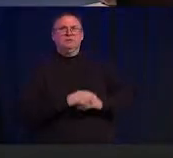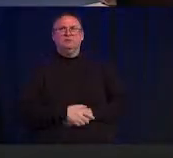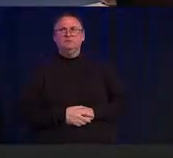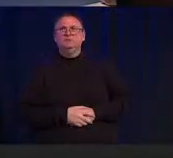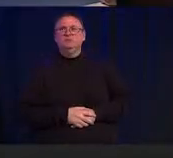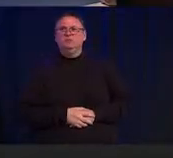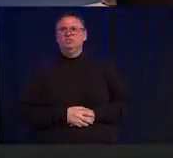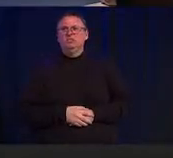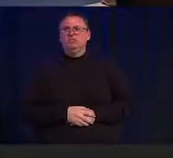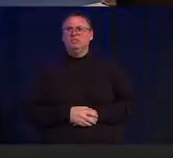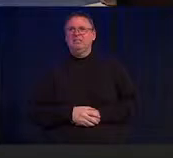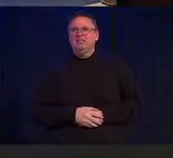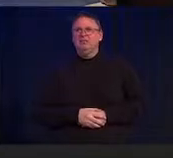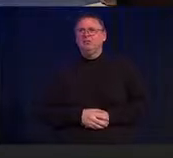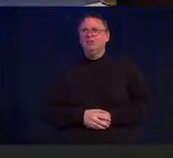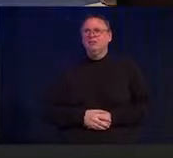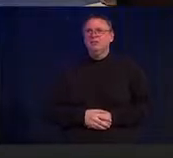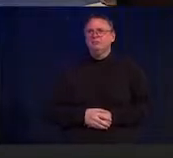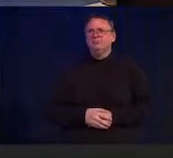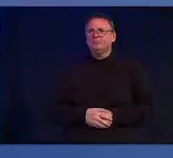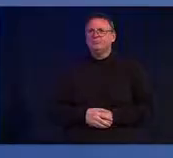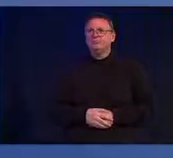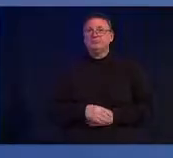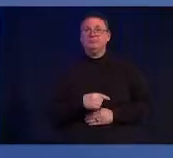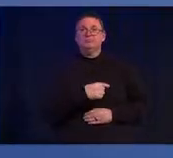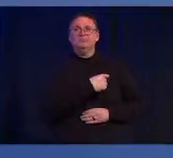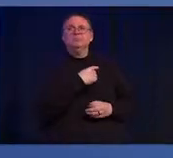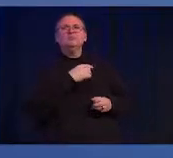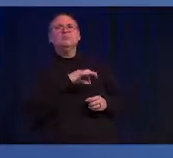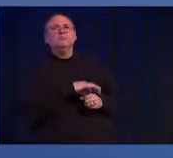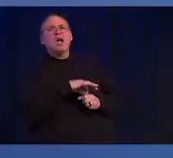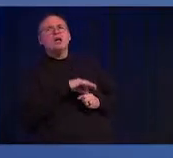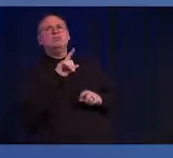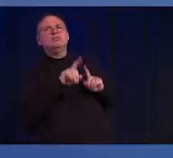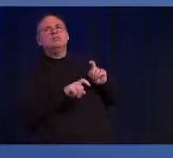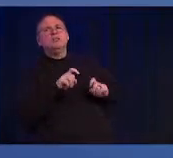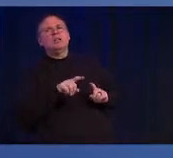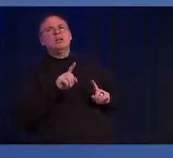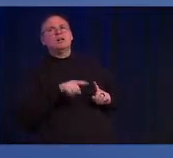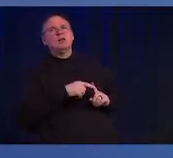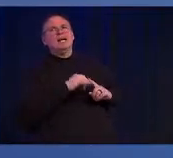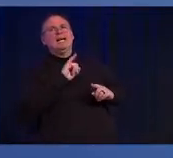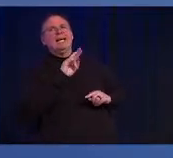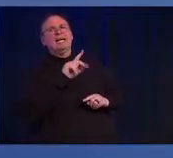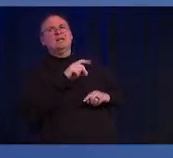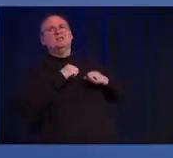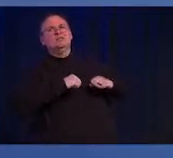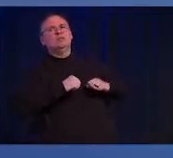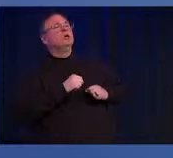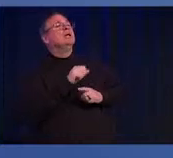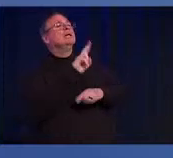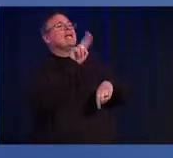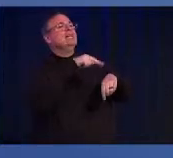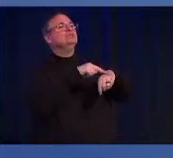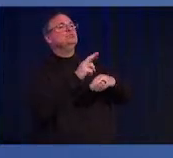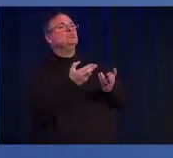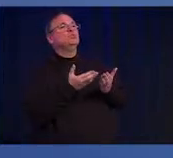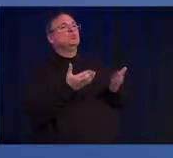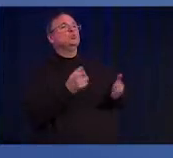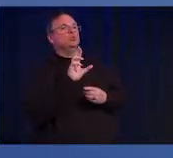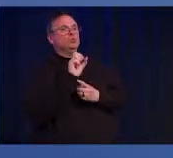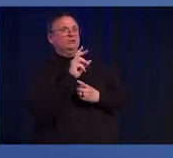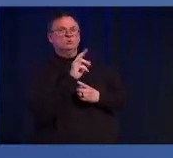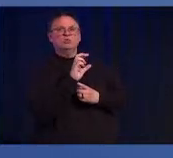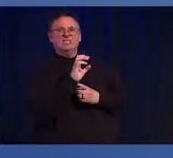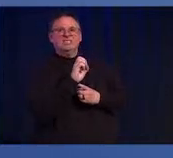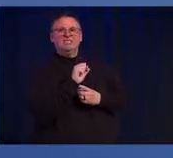Voters from all partisan backgrounds submitted questions about how to protect Indiana's natural resources. Greg, an independent from Terre Haute,